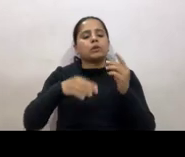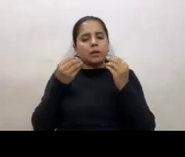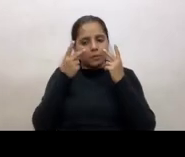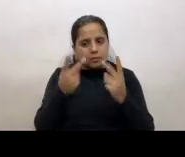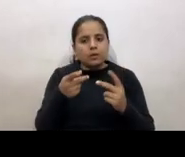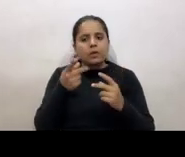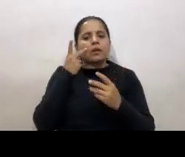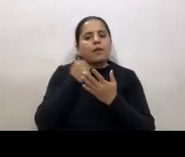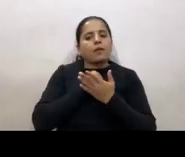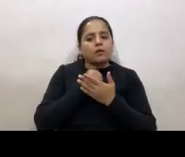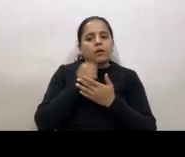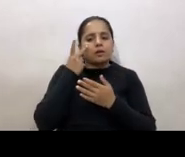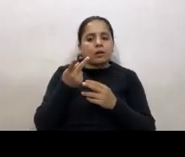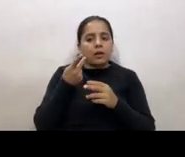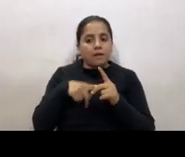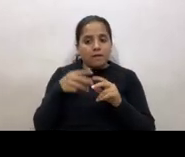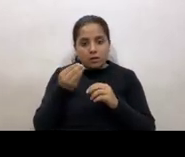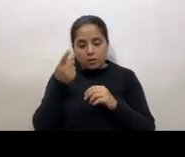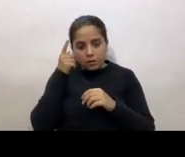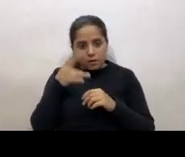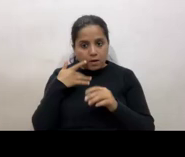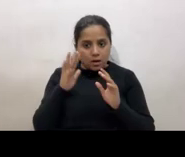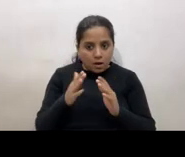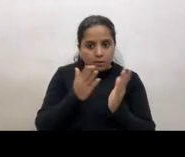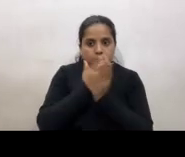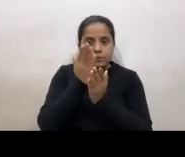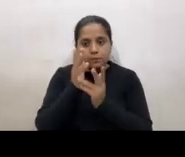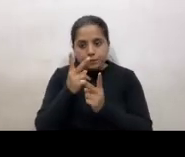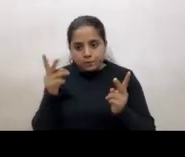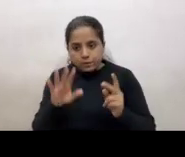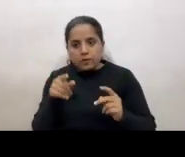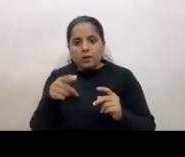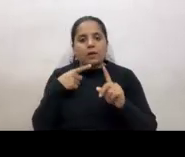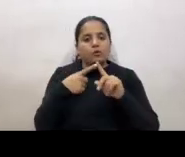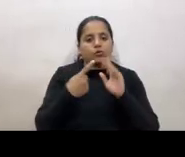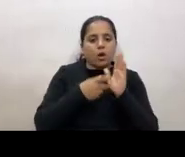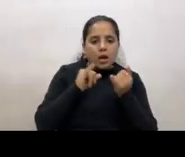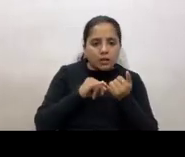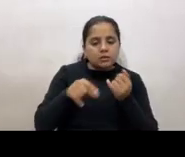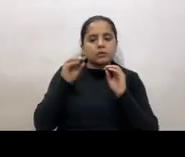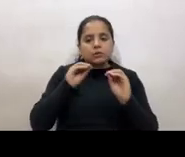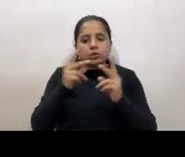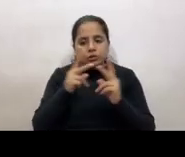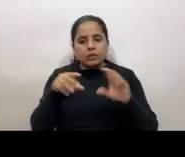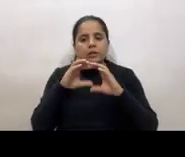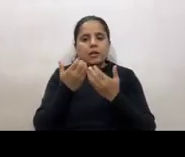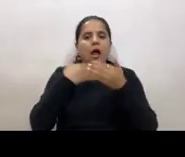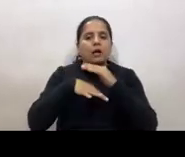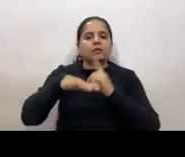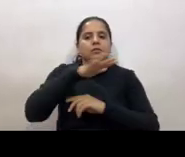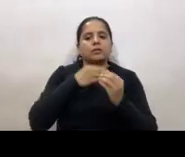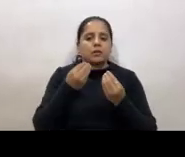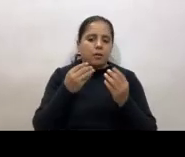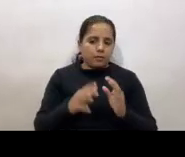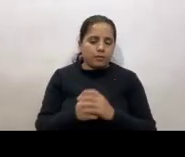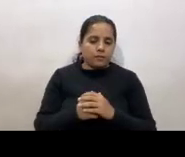to see if you think there are some elements or characteristics of translanguaging in these classroom scenarios. All right.